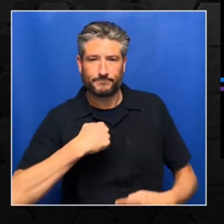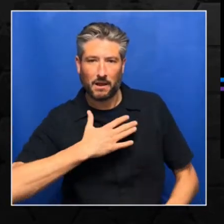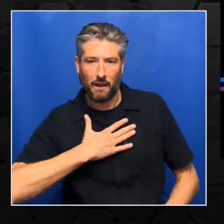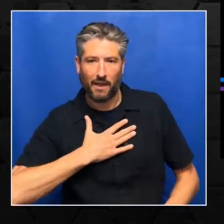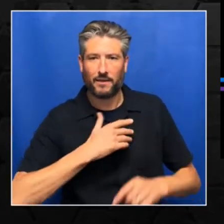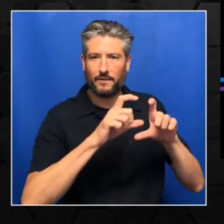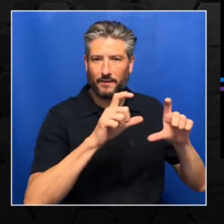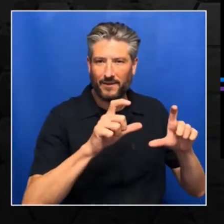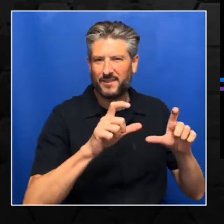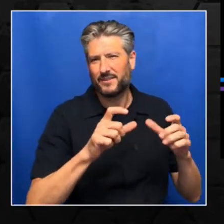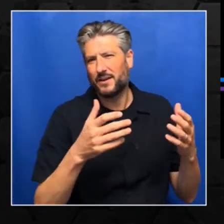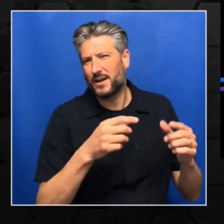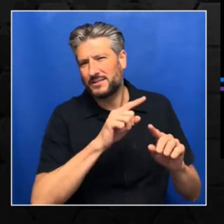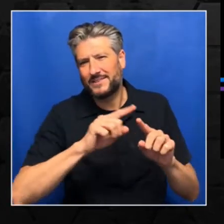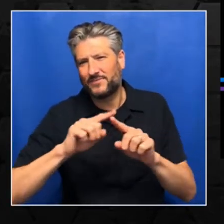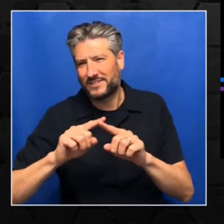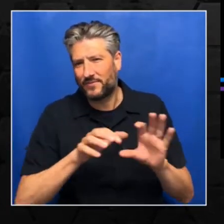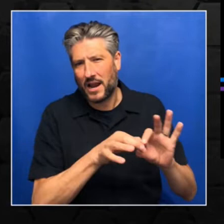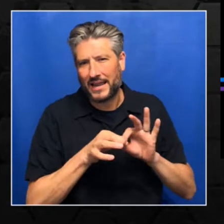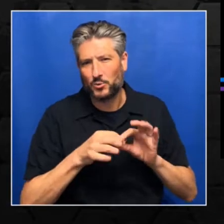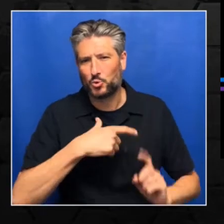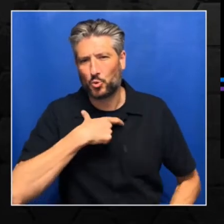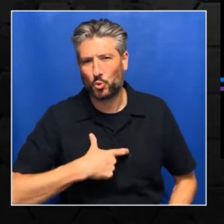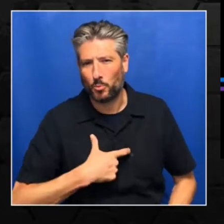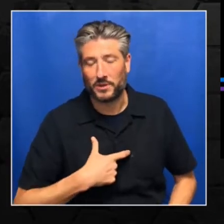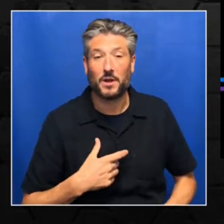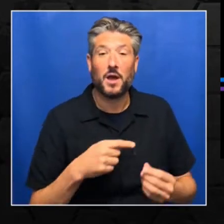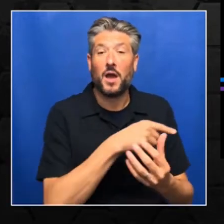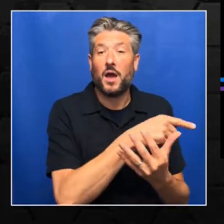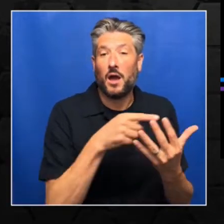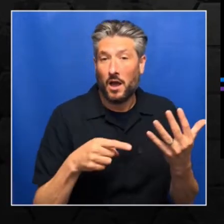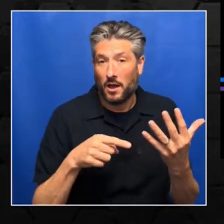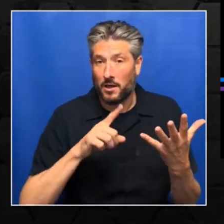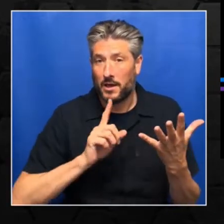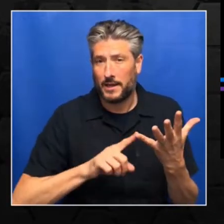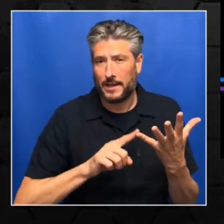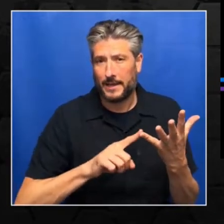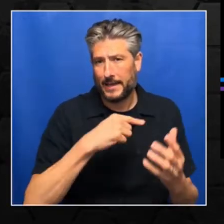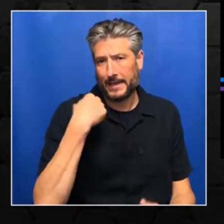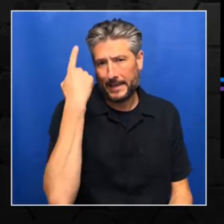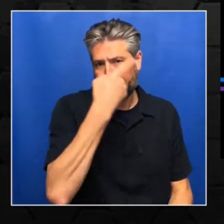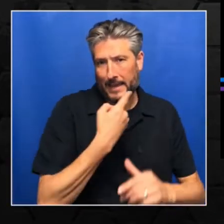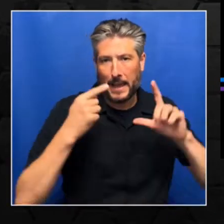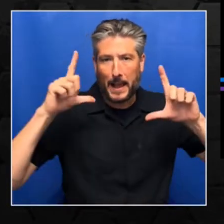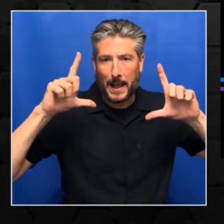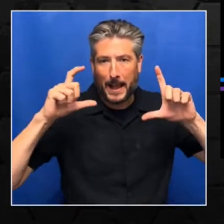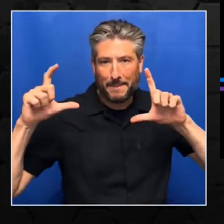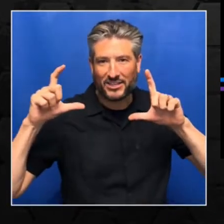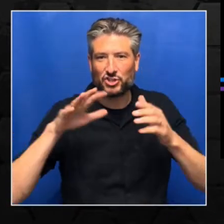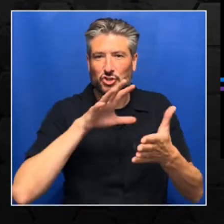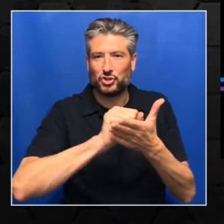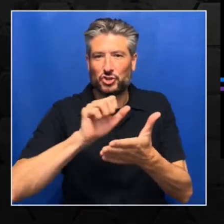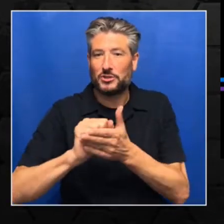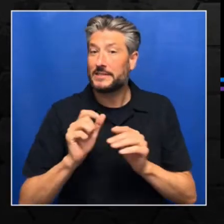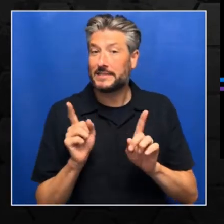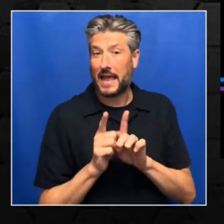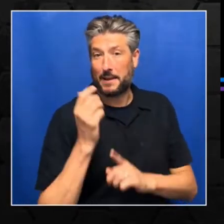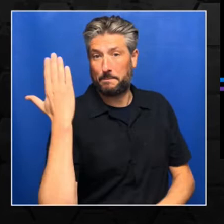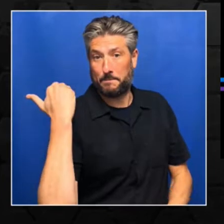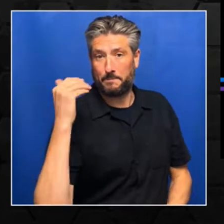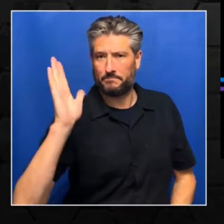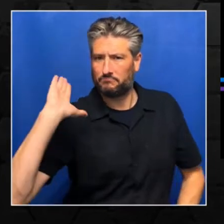of time, and most importantly, image classification, which the session previously was all about. So how can one get started